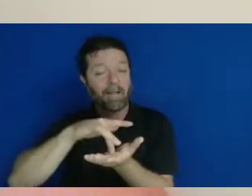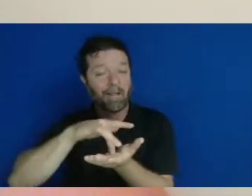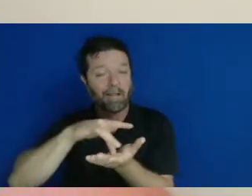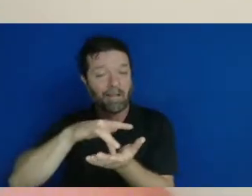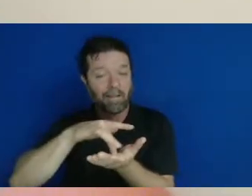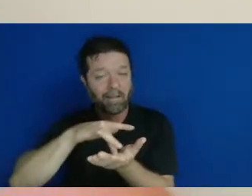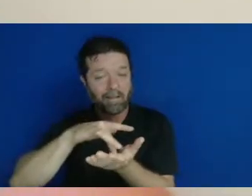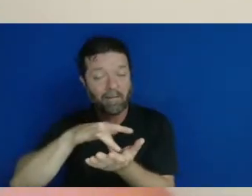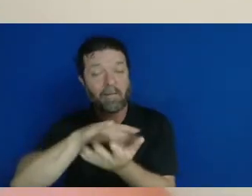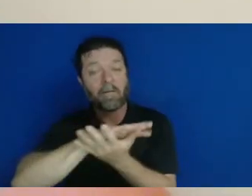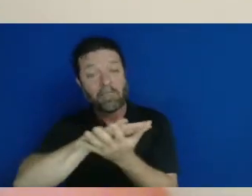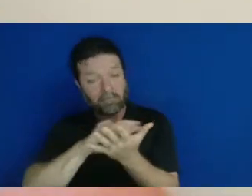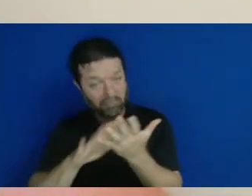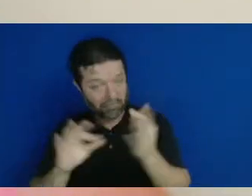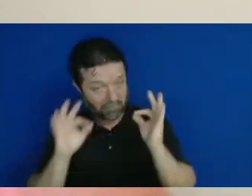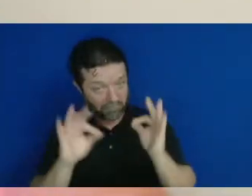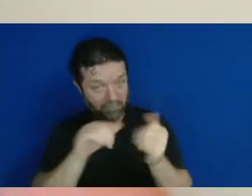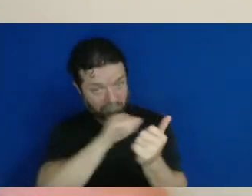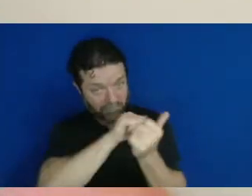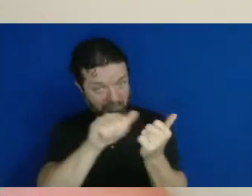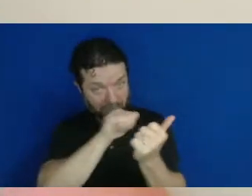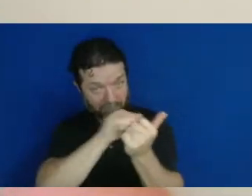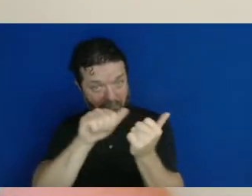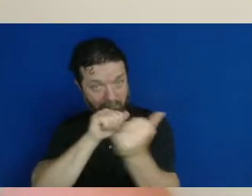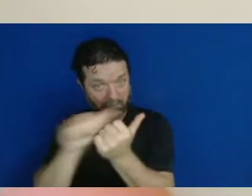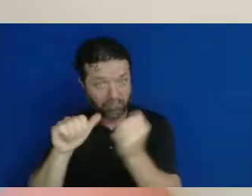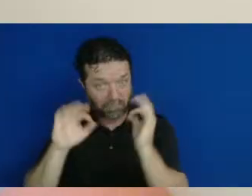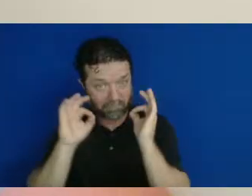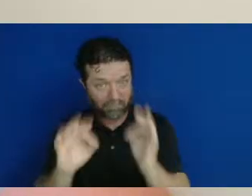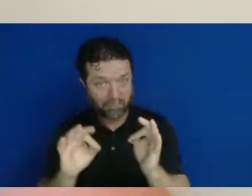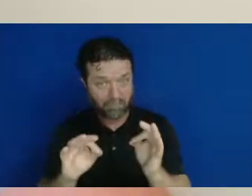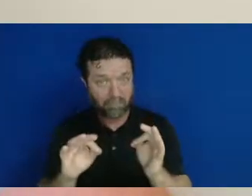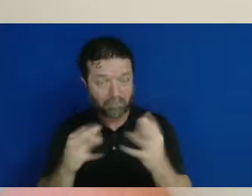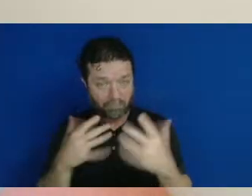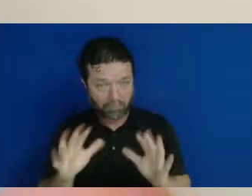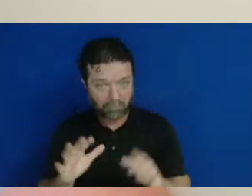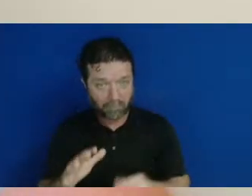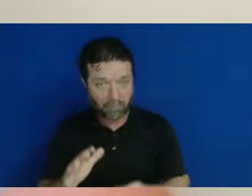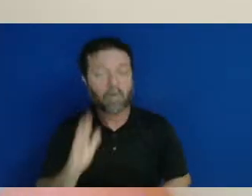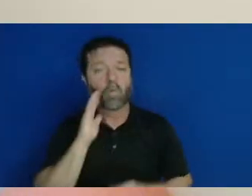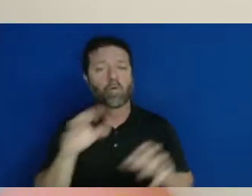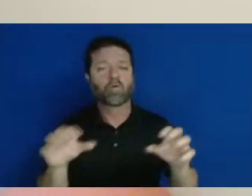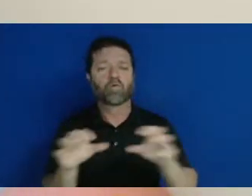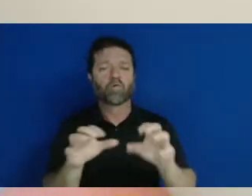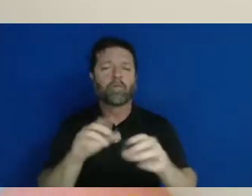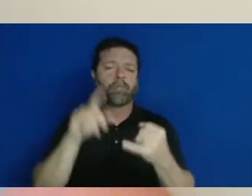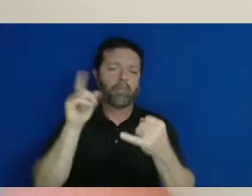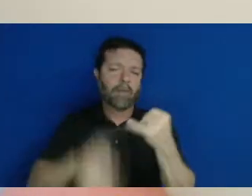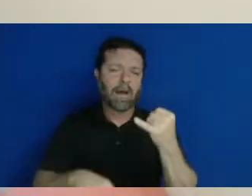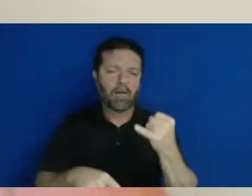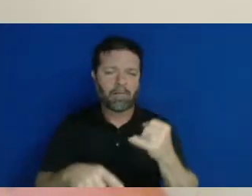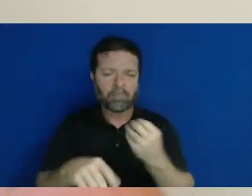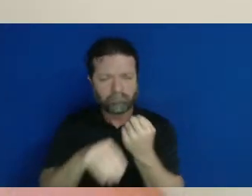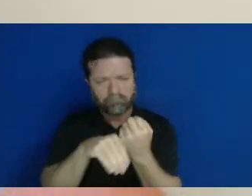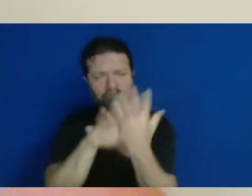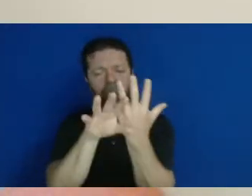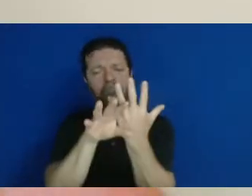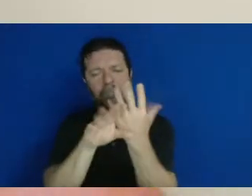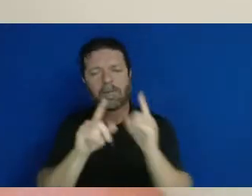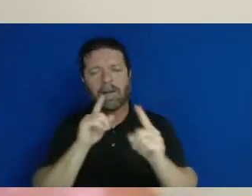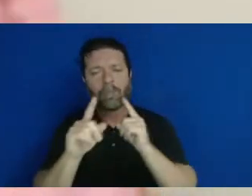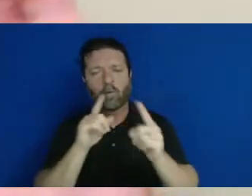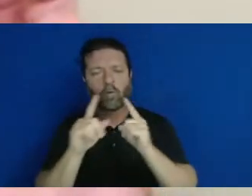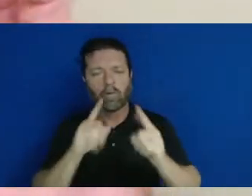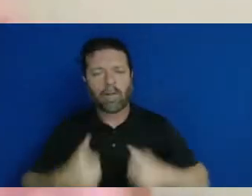pass that, then you are doing a live final interview on video. So really altogether, I would say